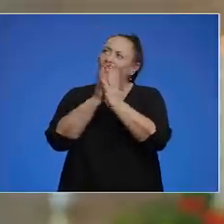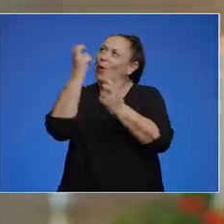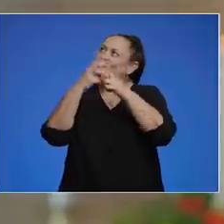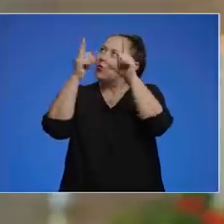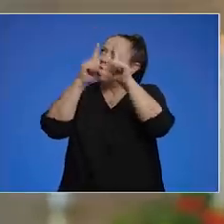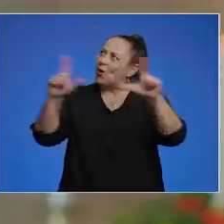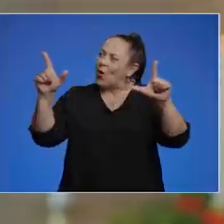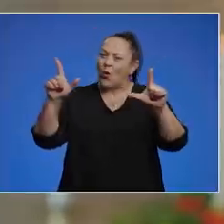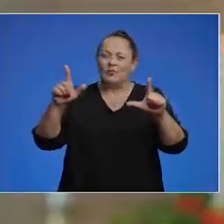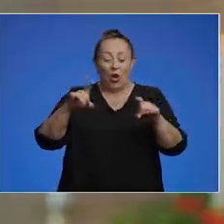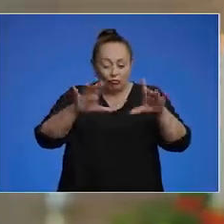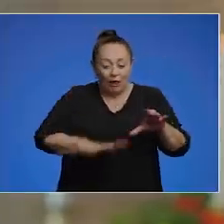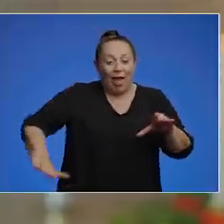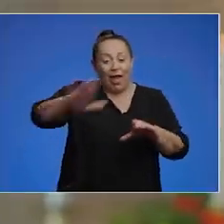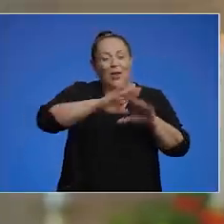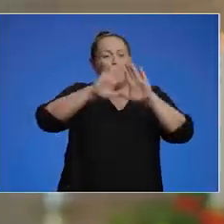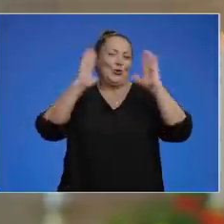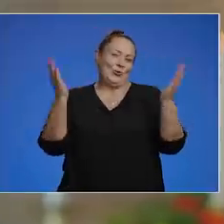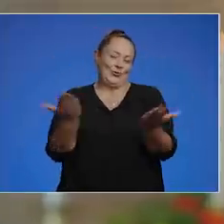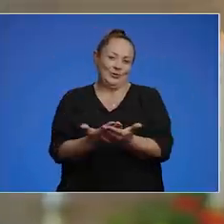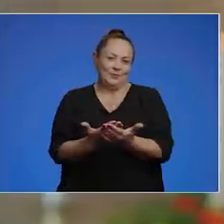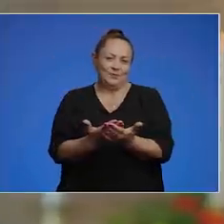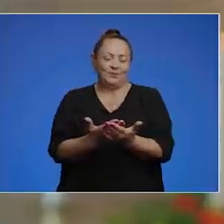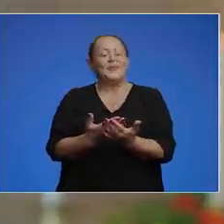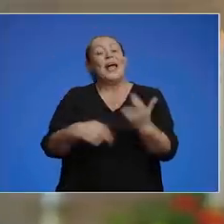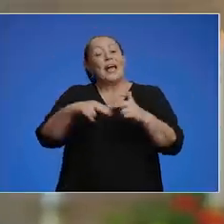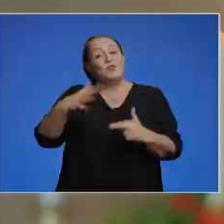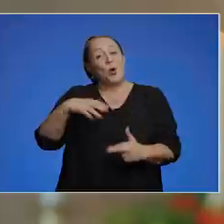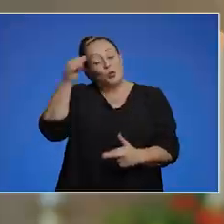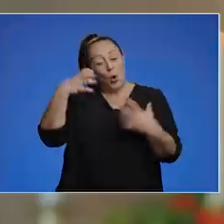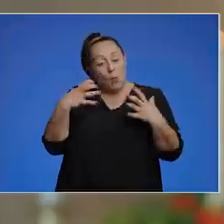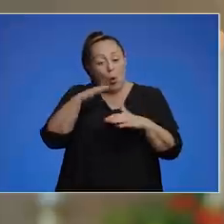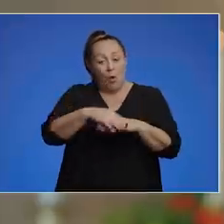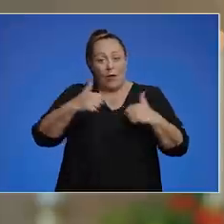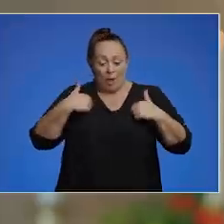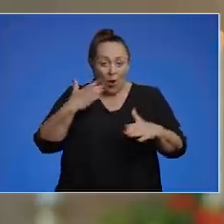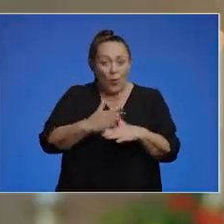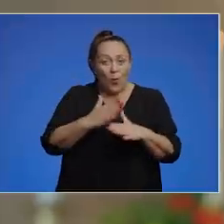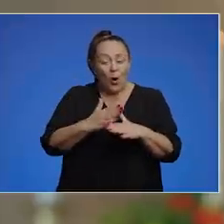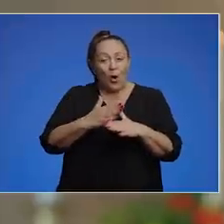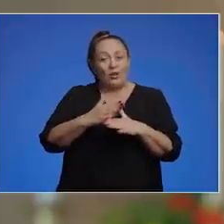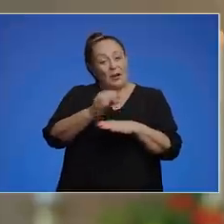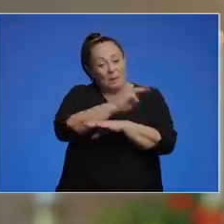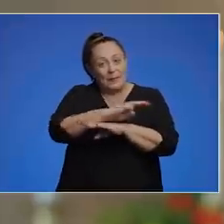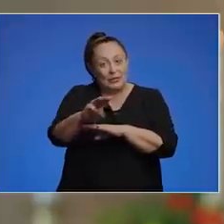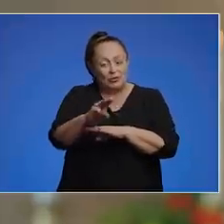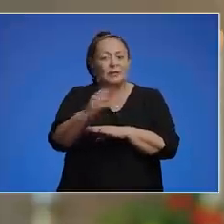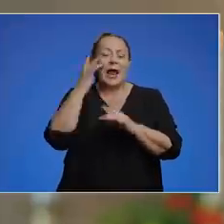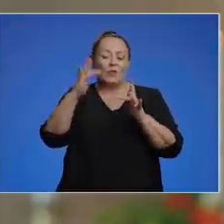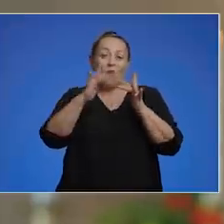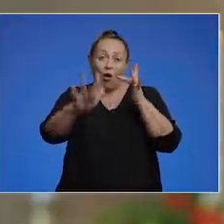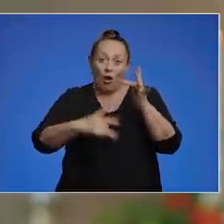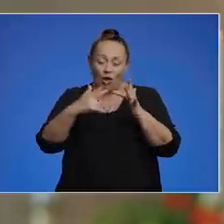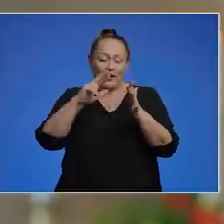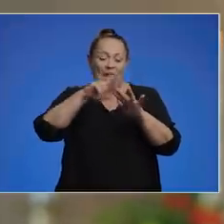from all around the nation and the world. If you'd like to know more about myself and the ministry that I do online, please